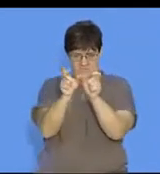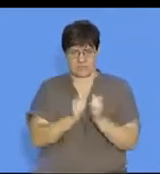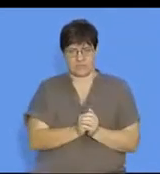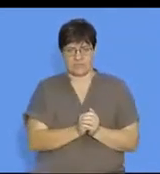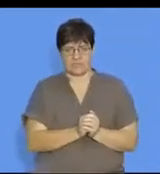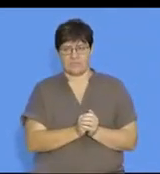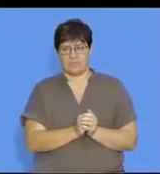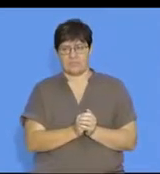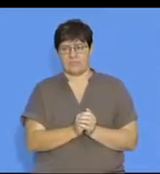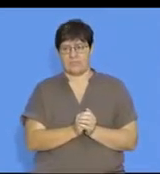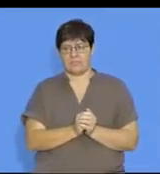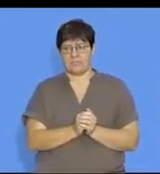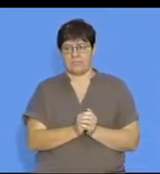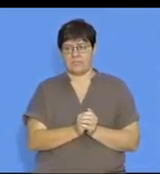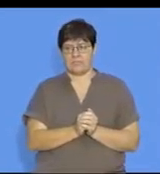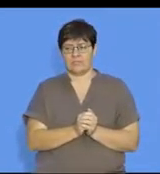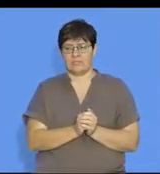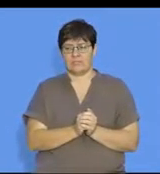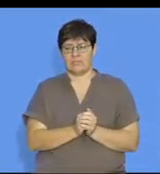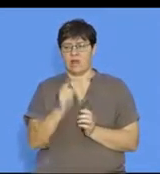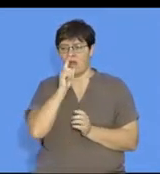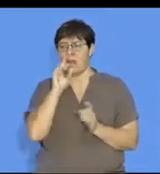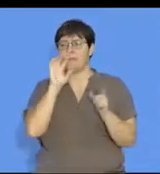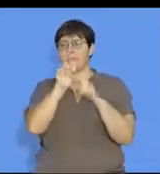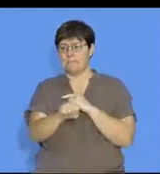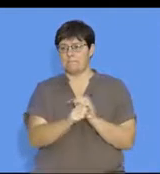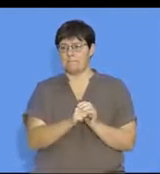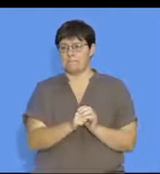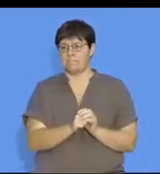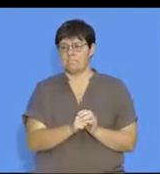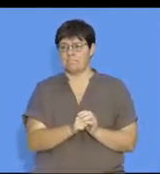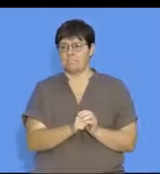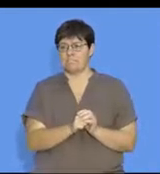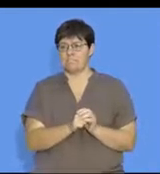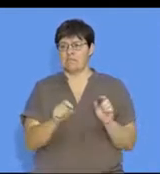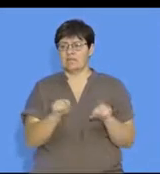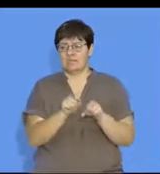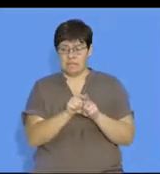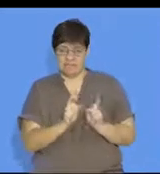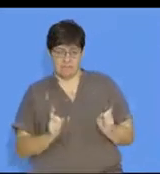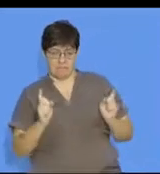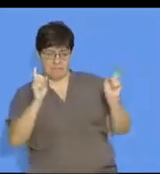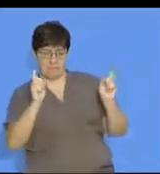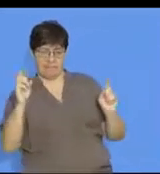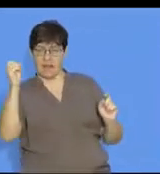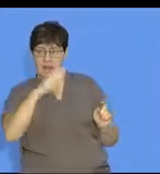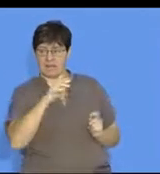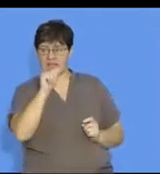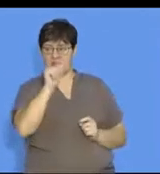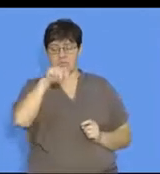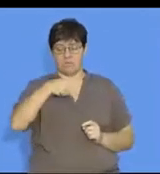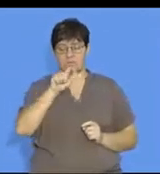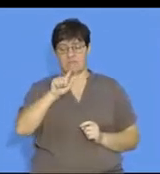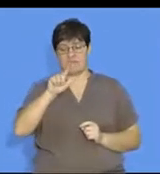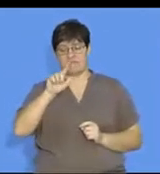the the circuit diagram to our right, we would realize that the same reading across the light bulb